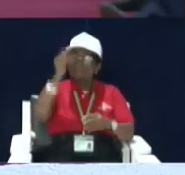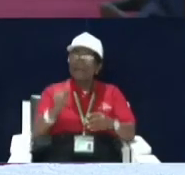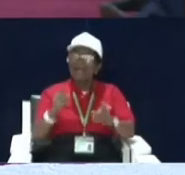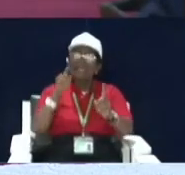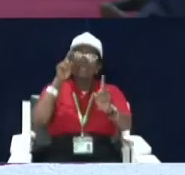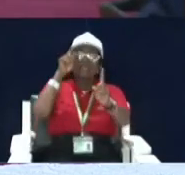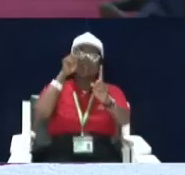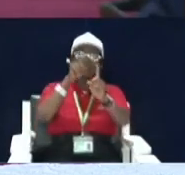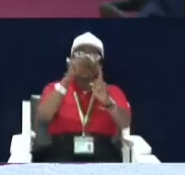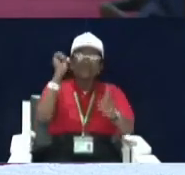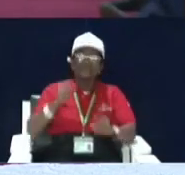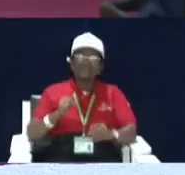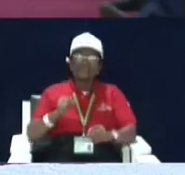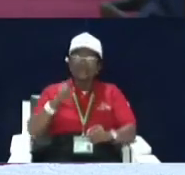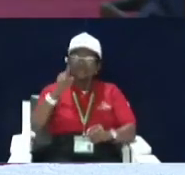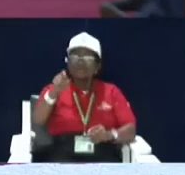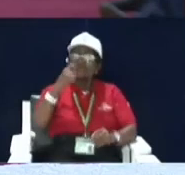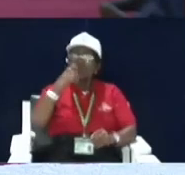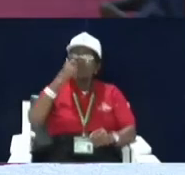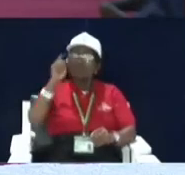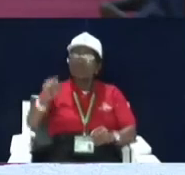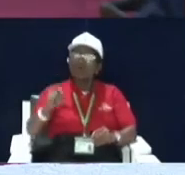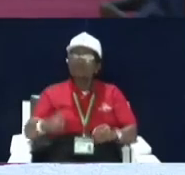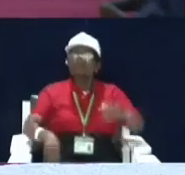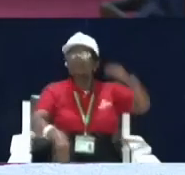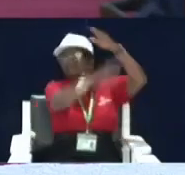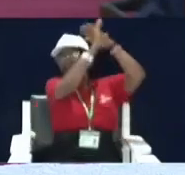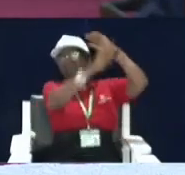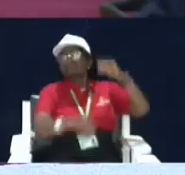You must knock out your opponent.